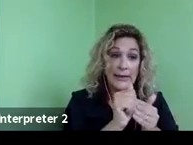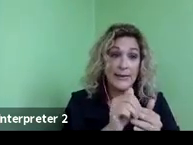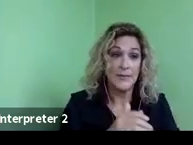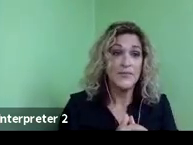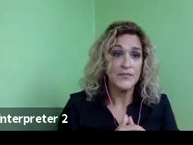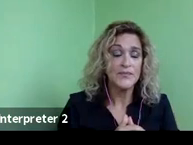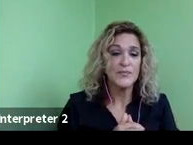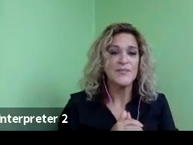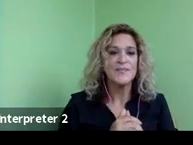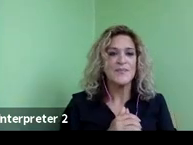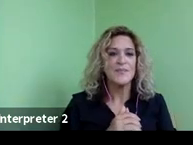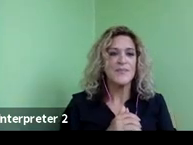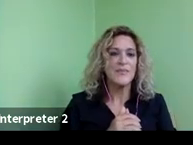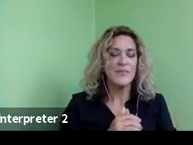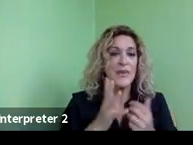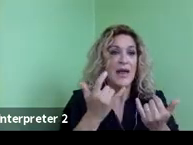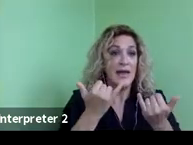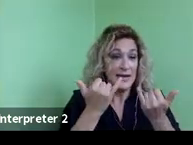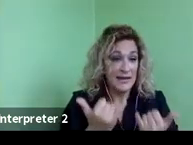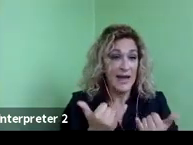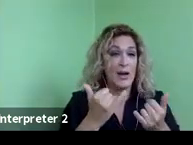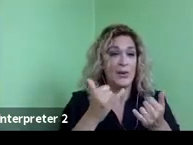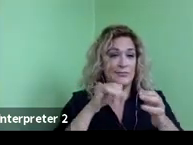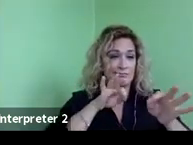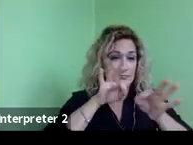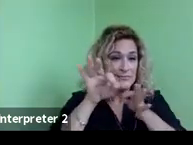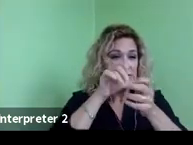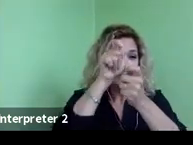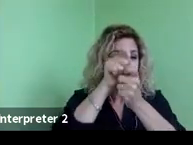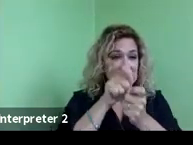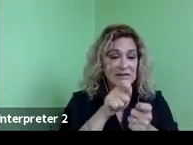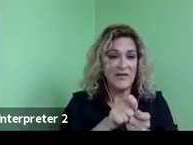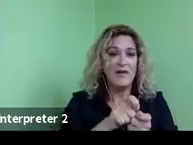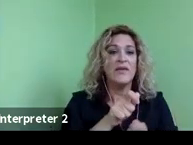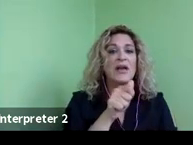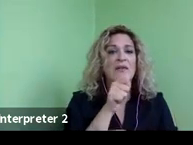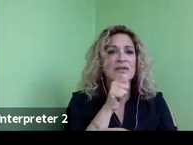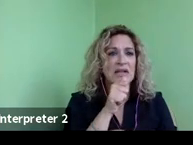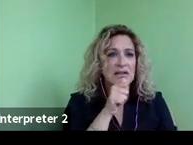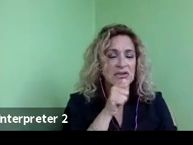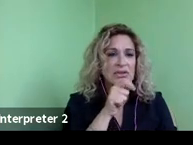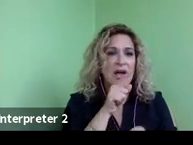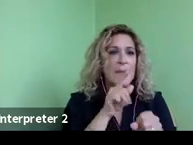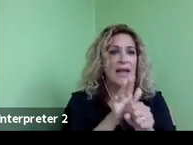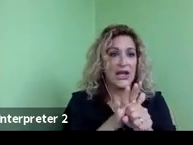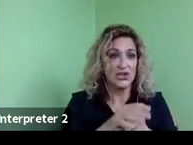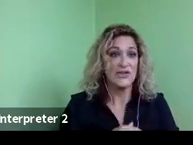Okay, now we're going to get into the specifics of the confidentiality